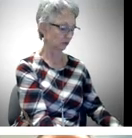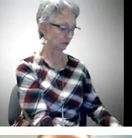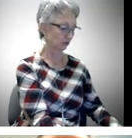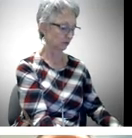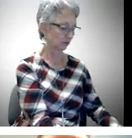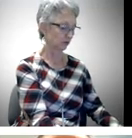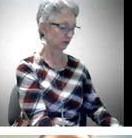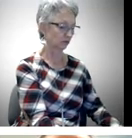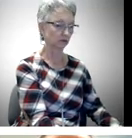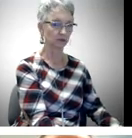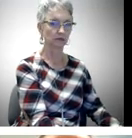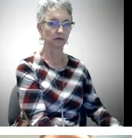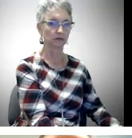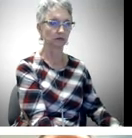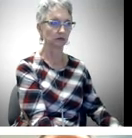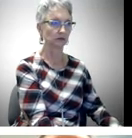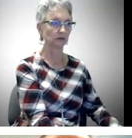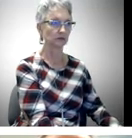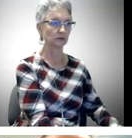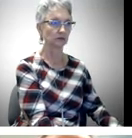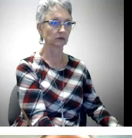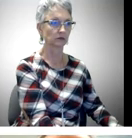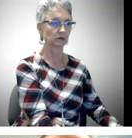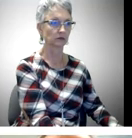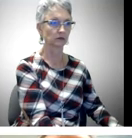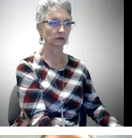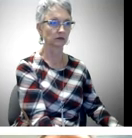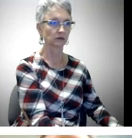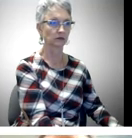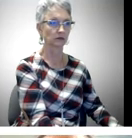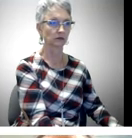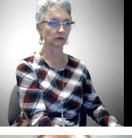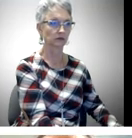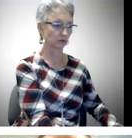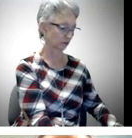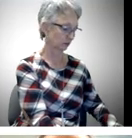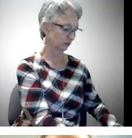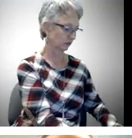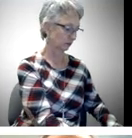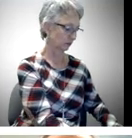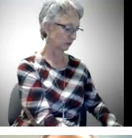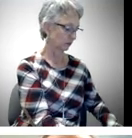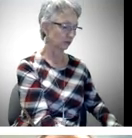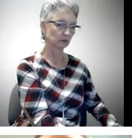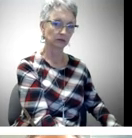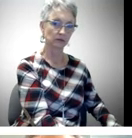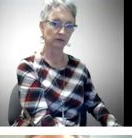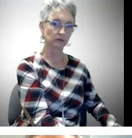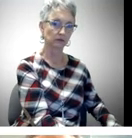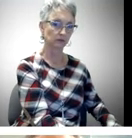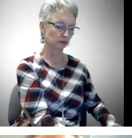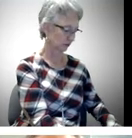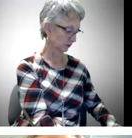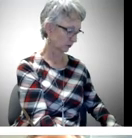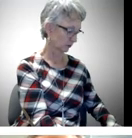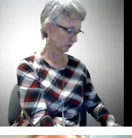decision-making agreement. And the law says that any supported decision-making agreement that substantially